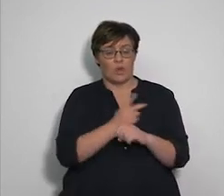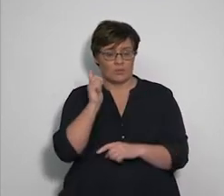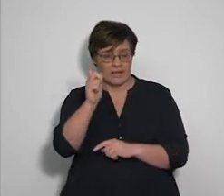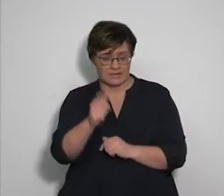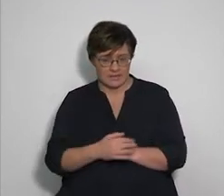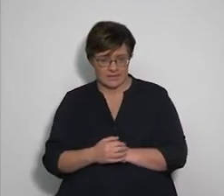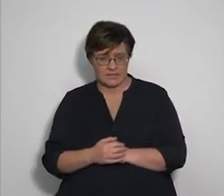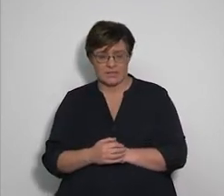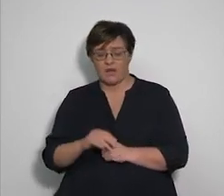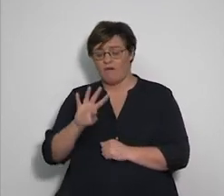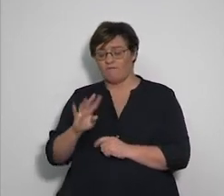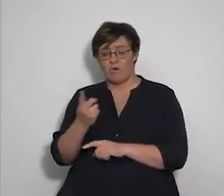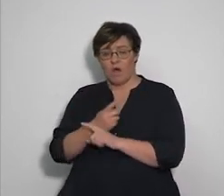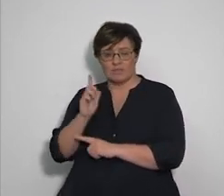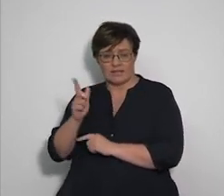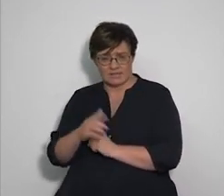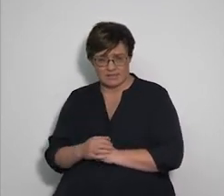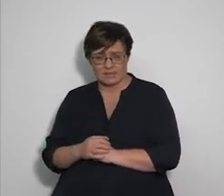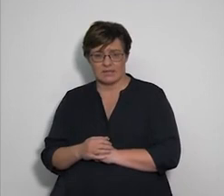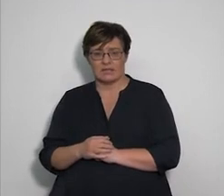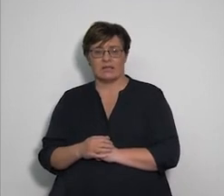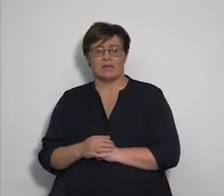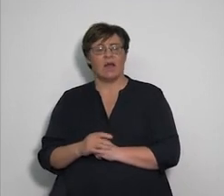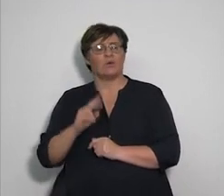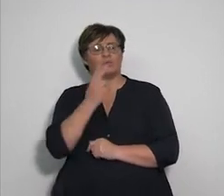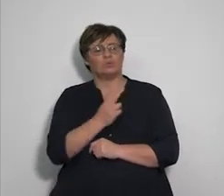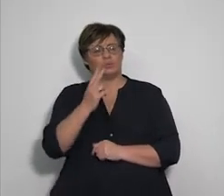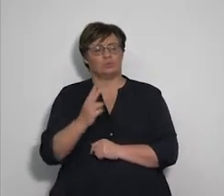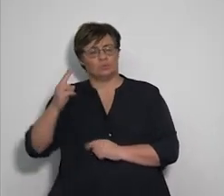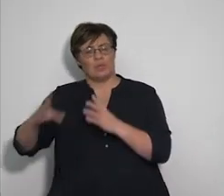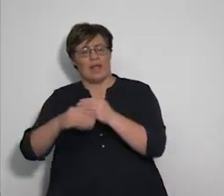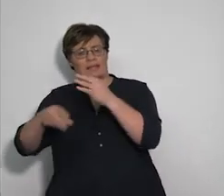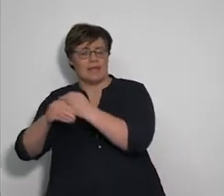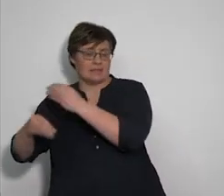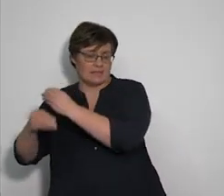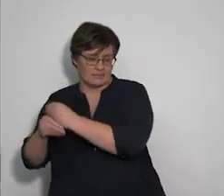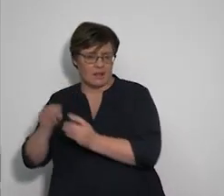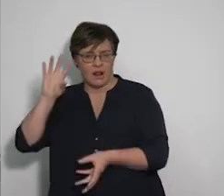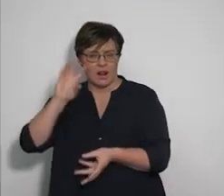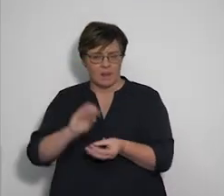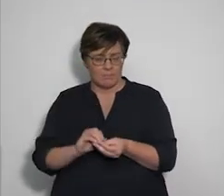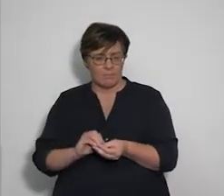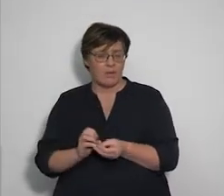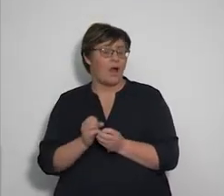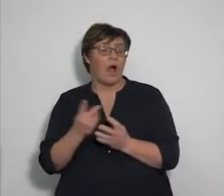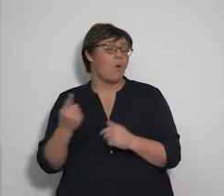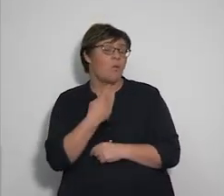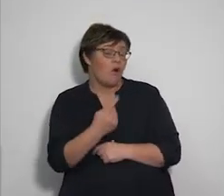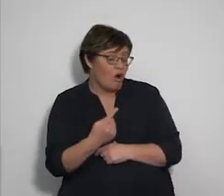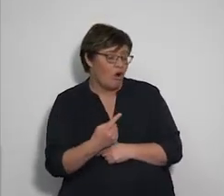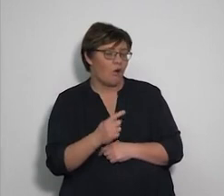2 hours later, another 2 hours later, and our investigation went on